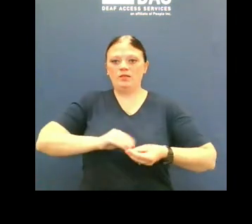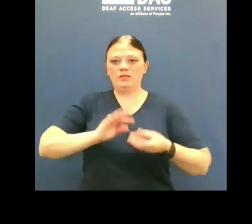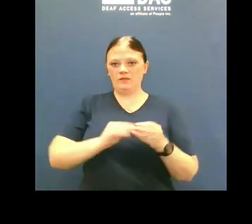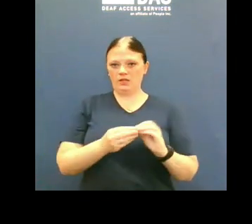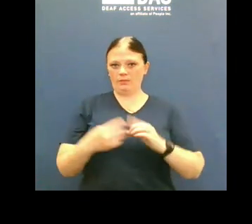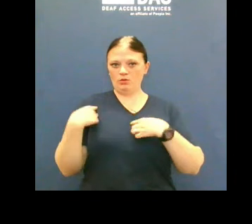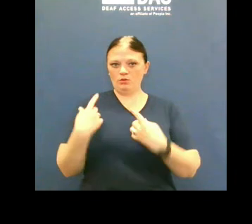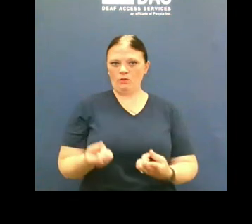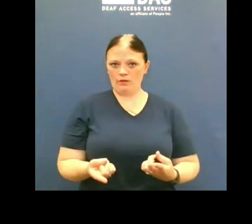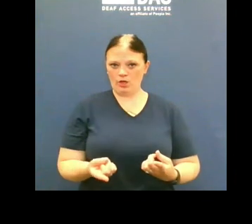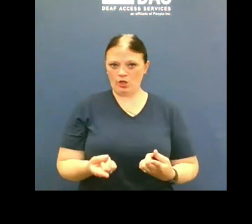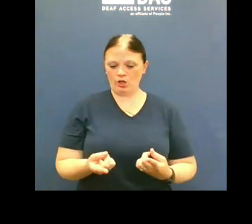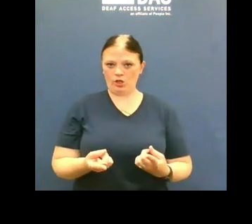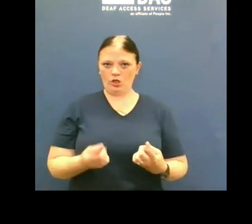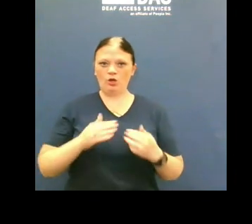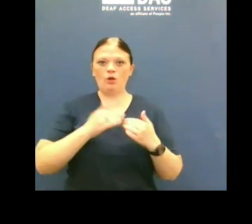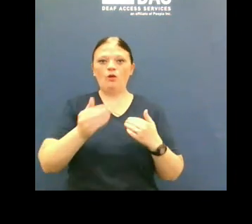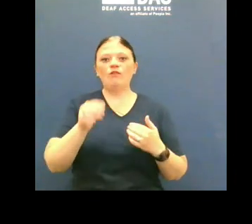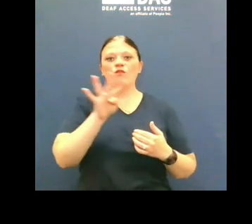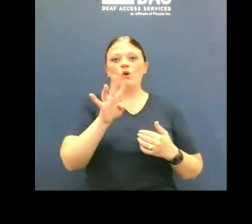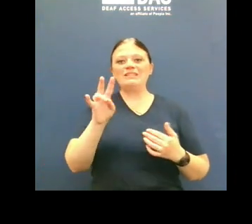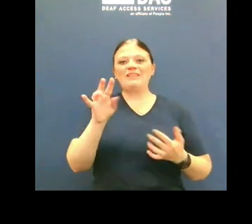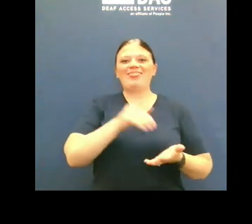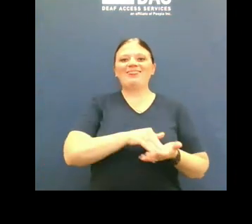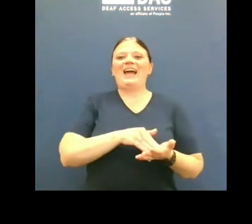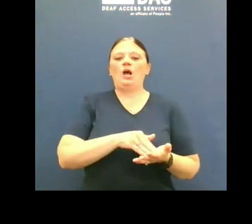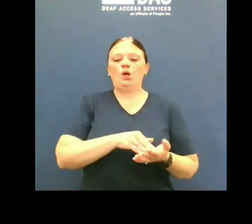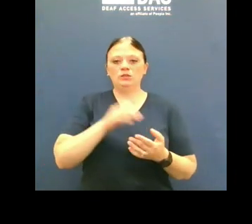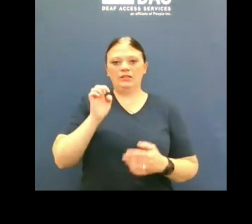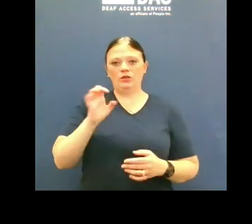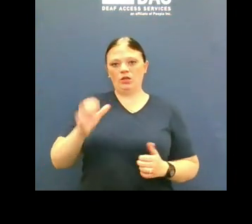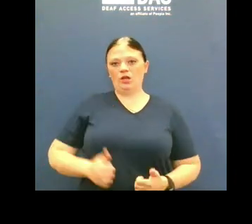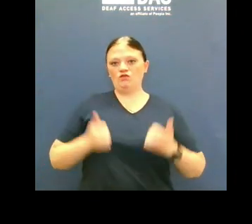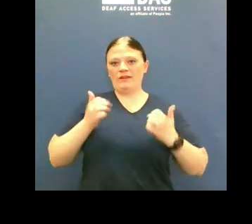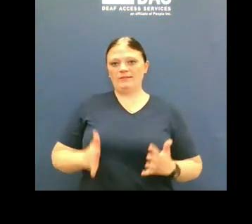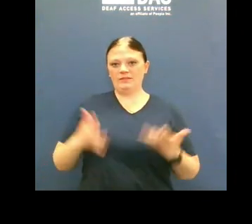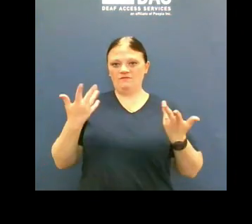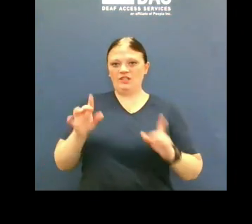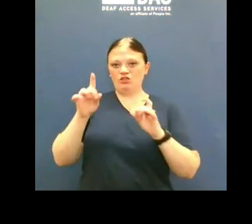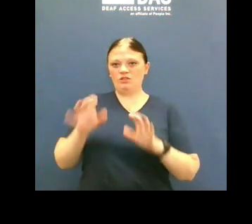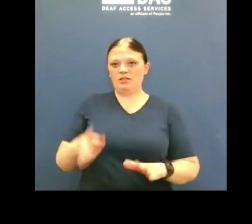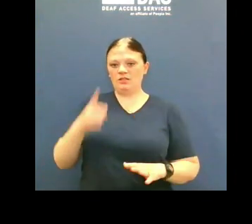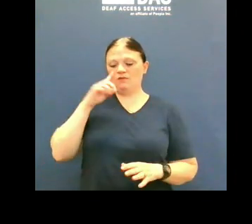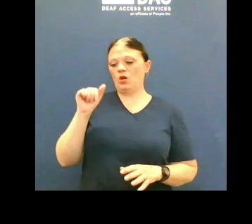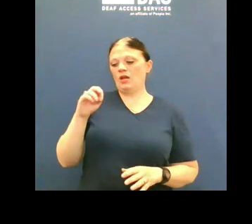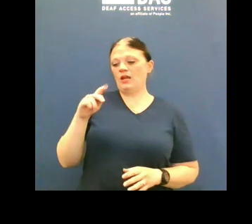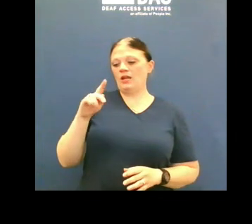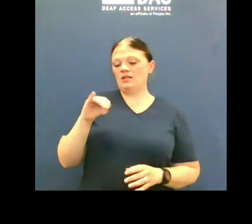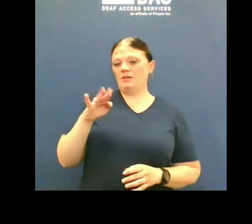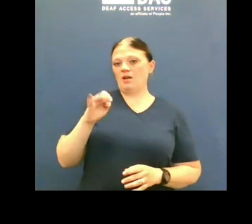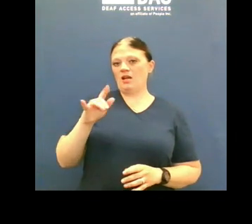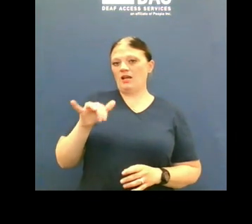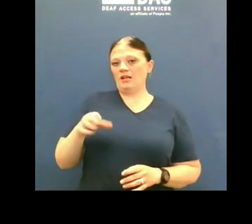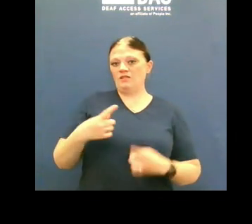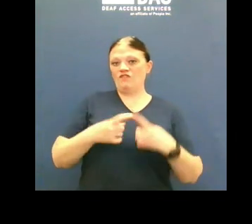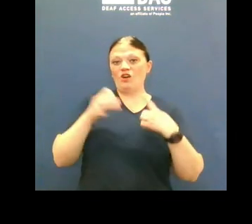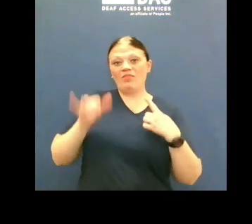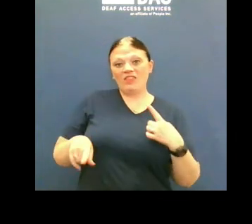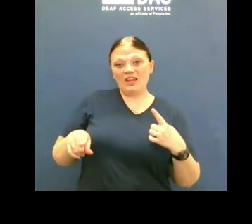far. More than 47,000 Erie County residents have been tested for antibodies. And of